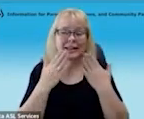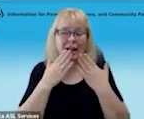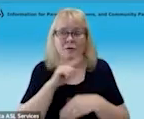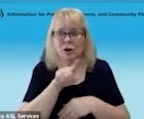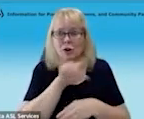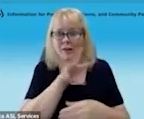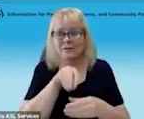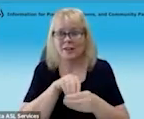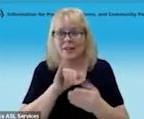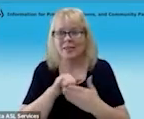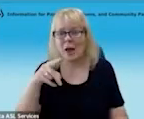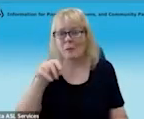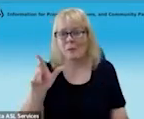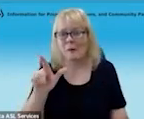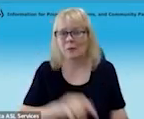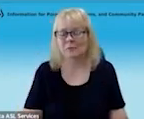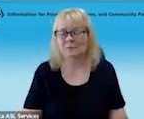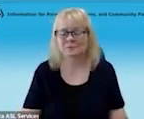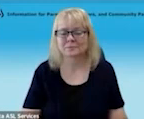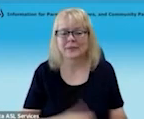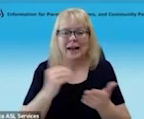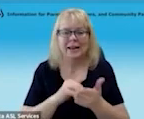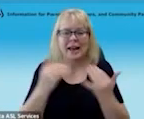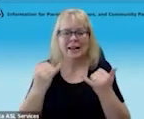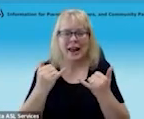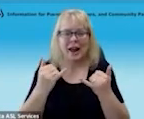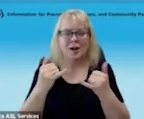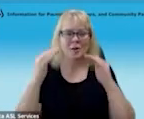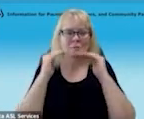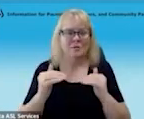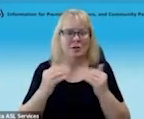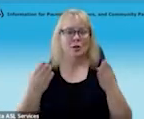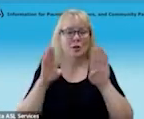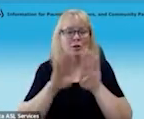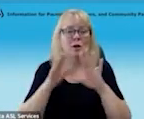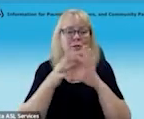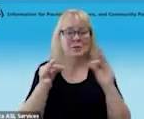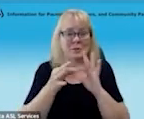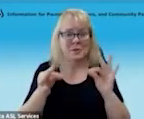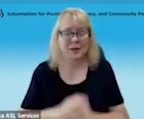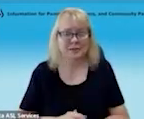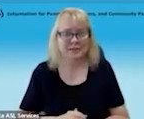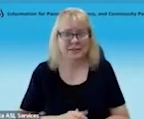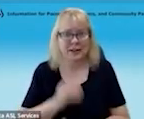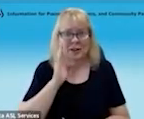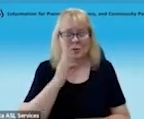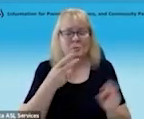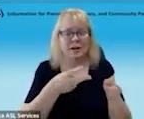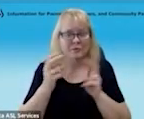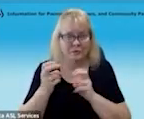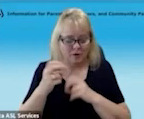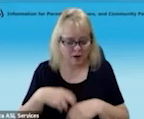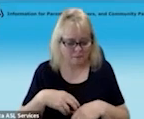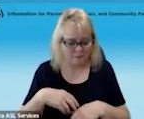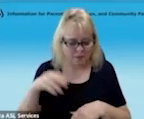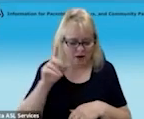So we're going to try and find out who other really involves. And with that, we're also thank you for